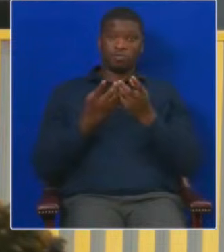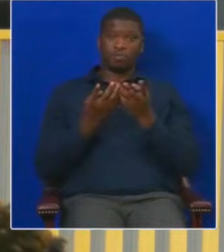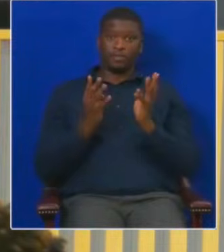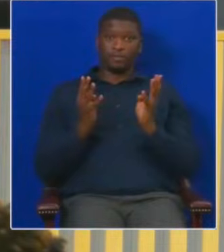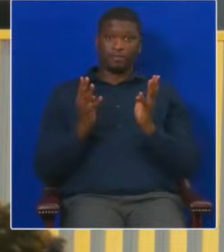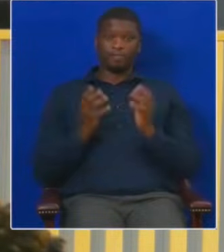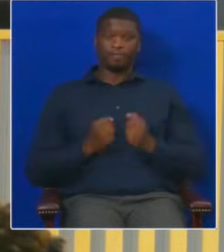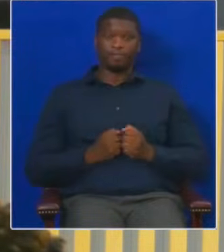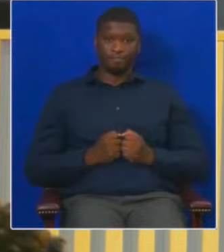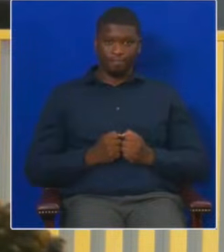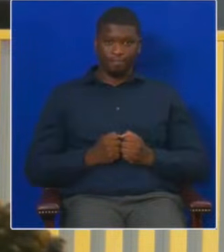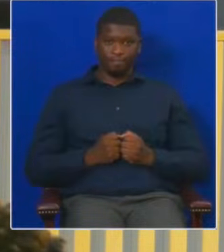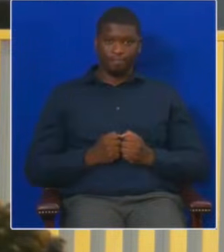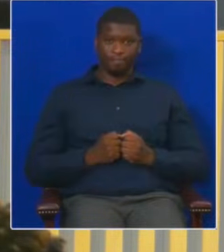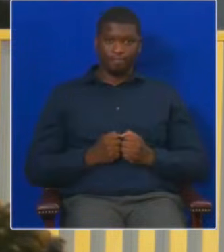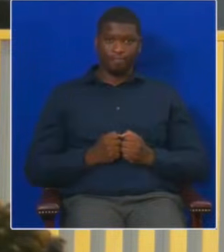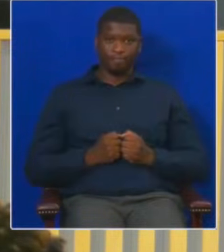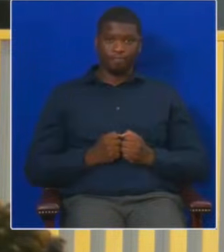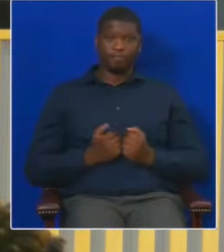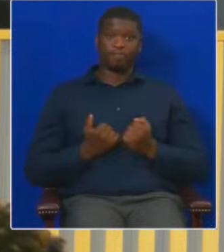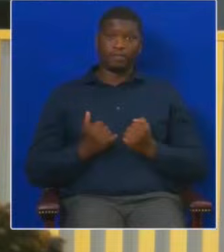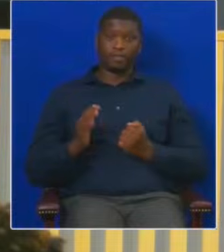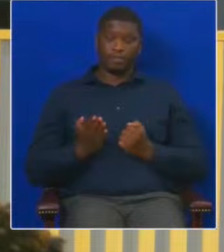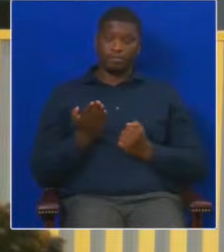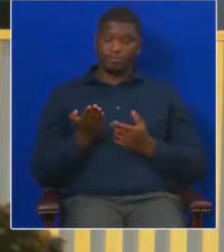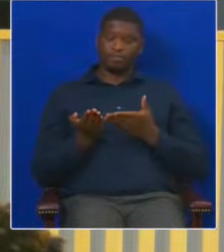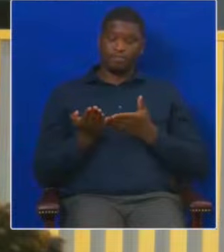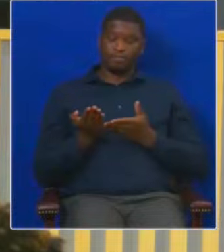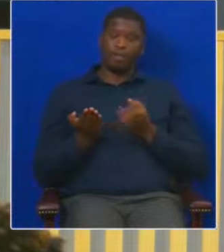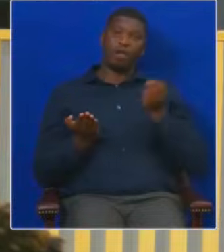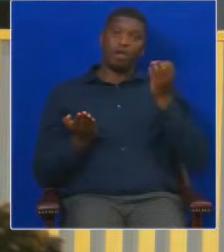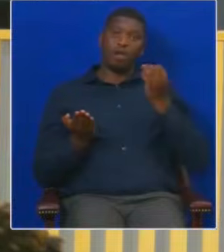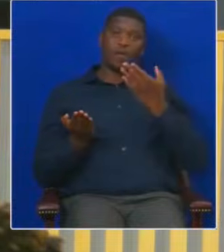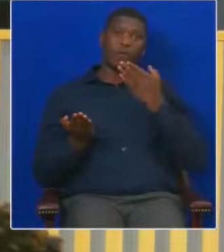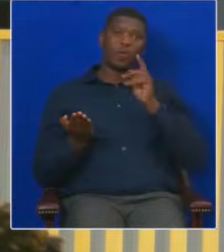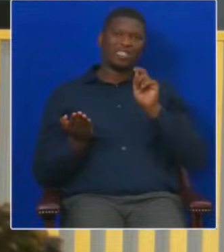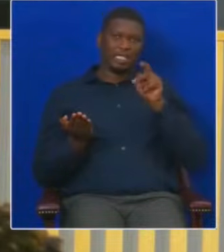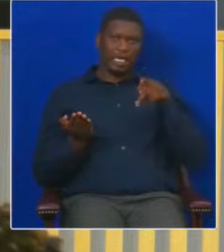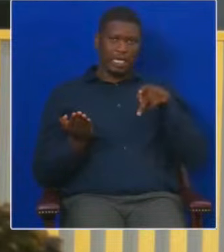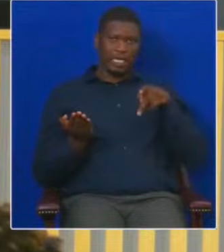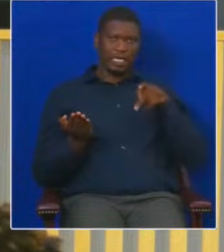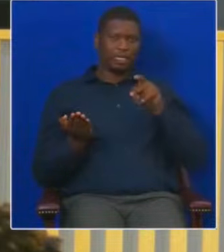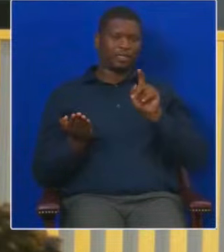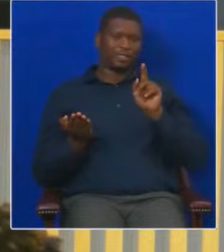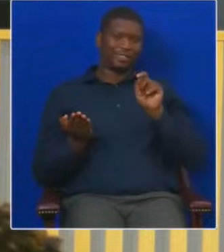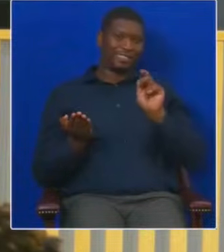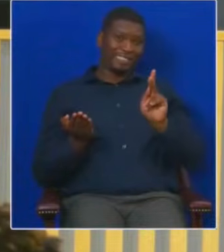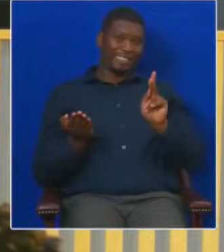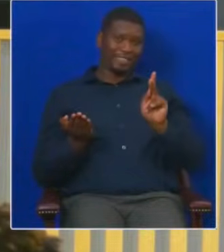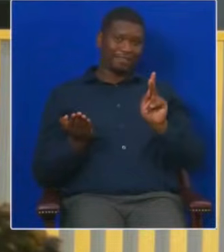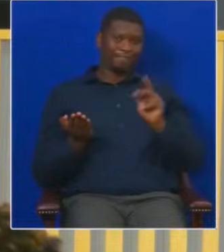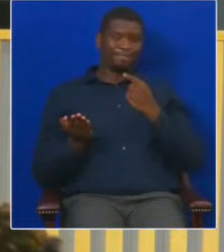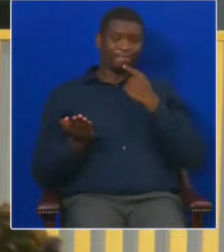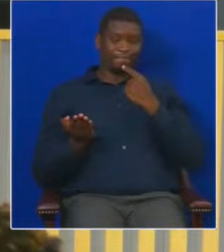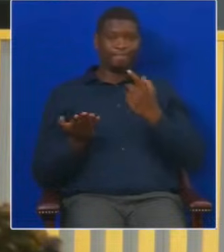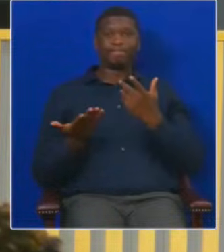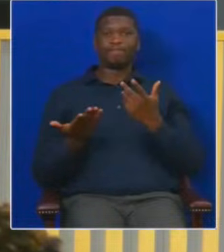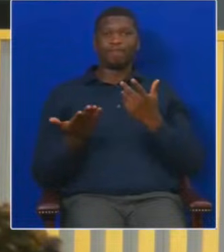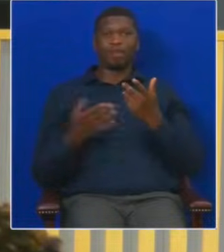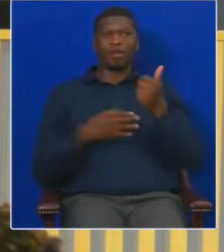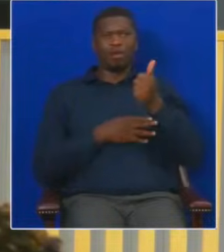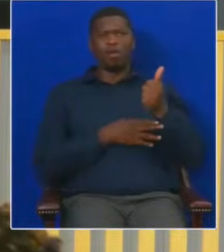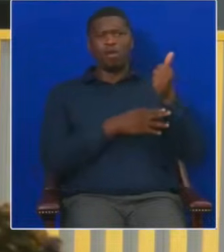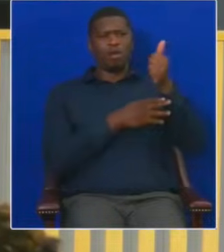aversion by Mr. Molefe that a brigadier brought him the tracksuits,